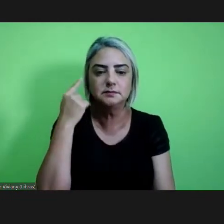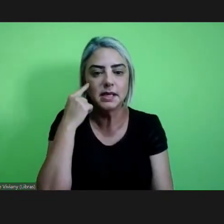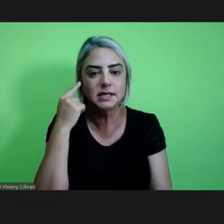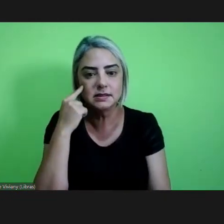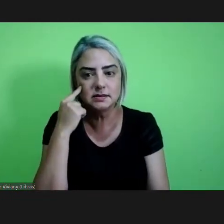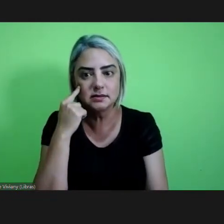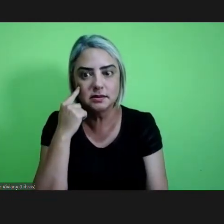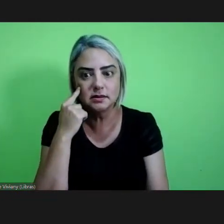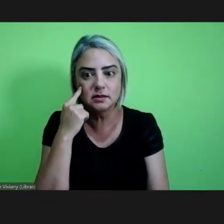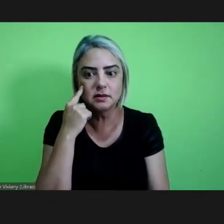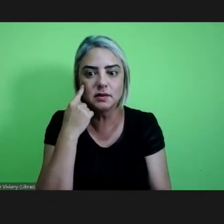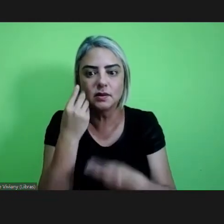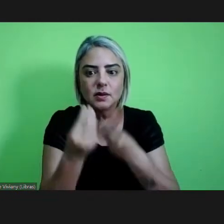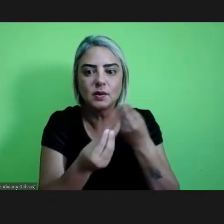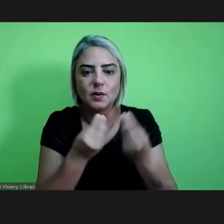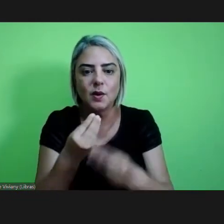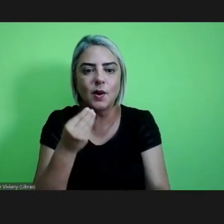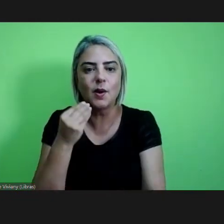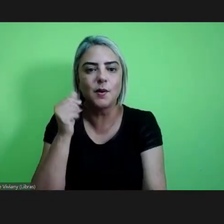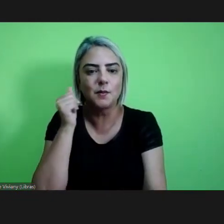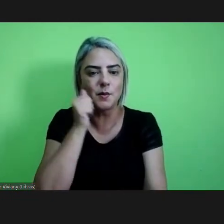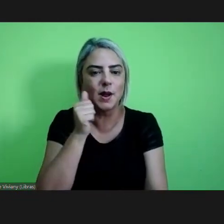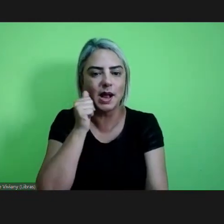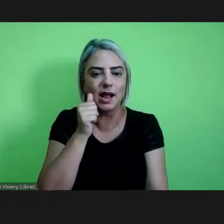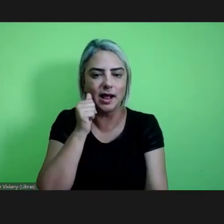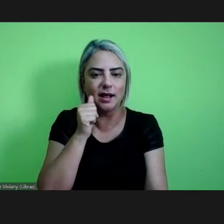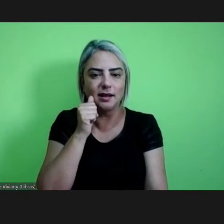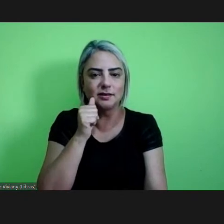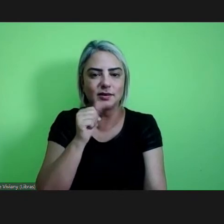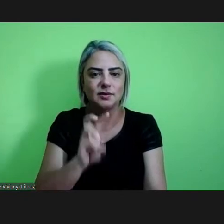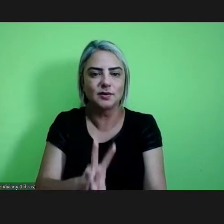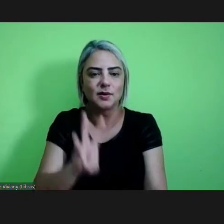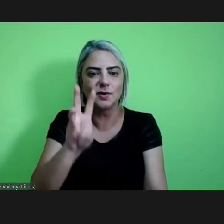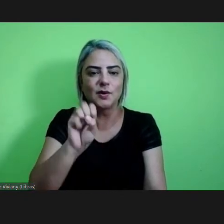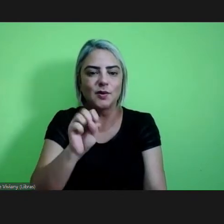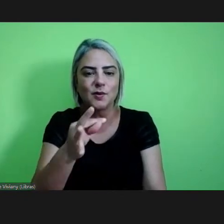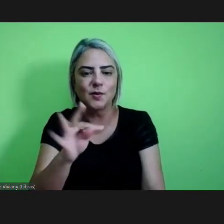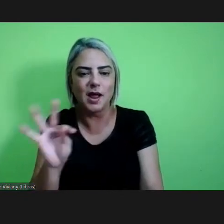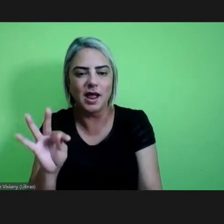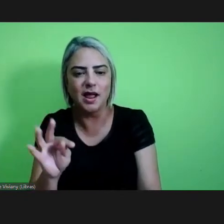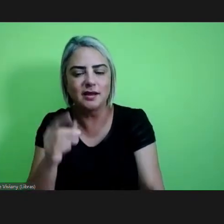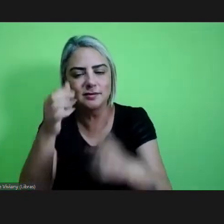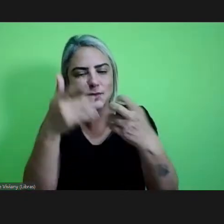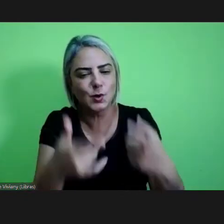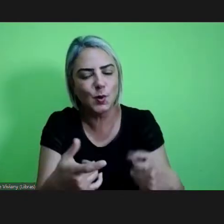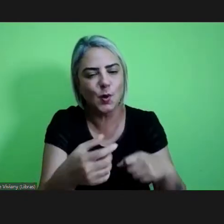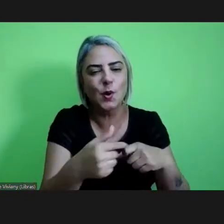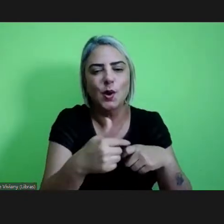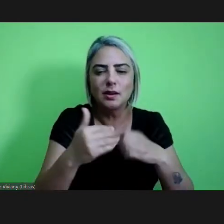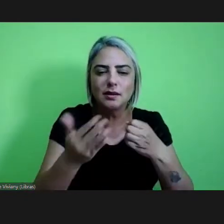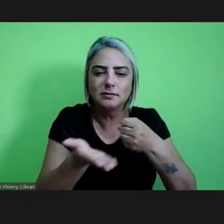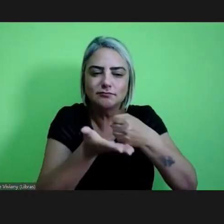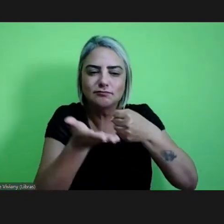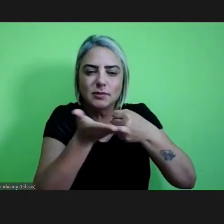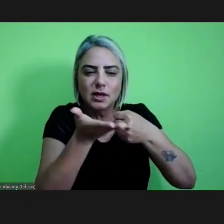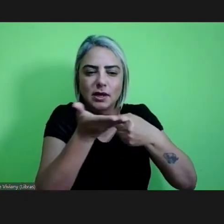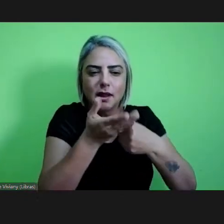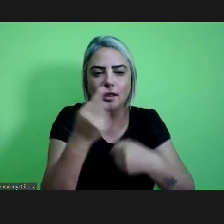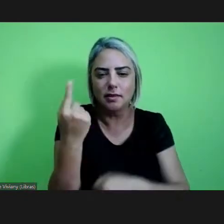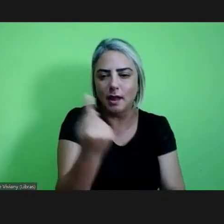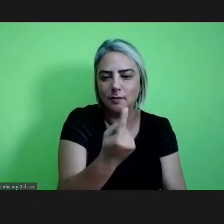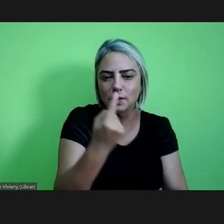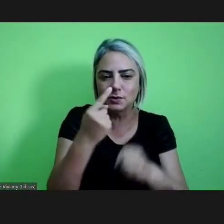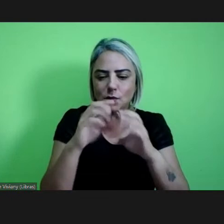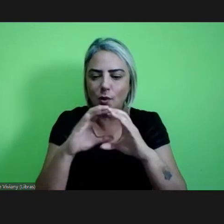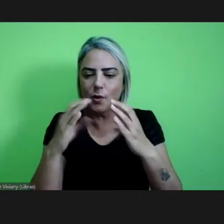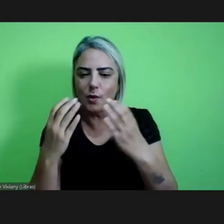health, thinking about, like Dr. West also put, in the attention to these levels of care